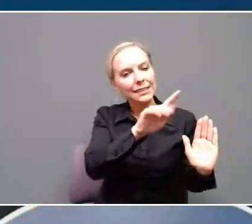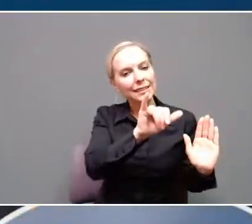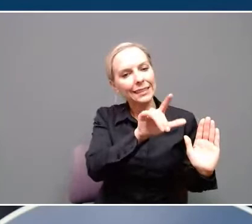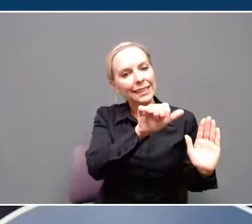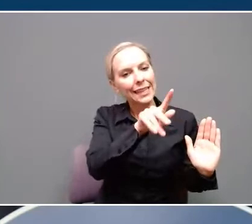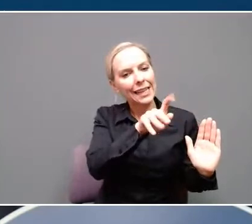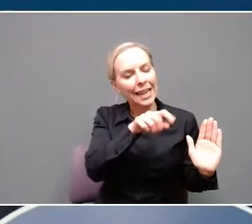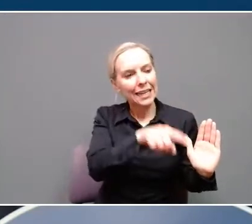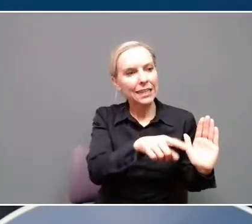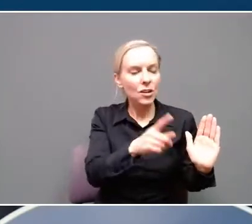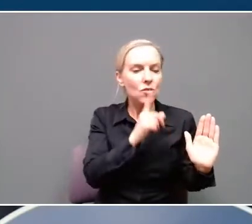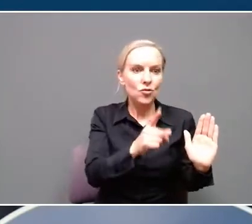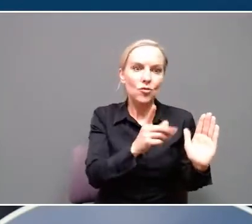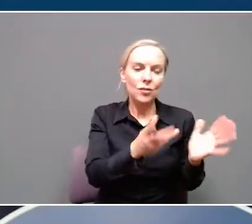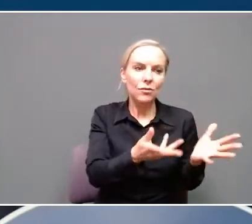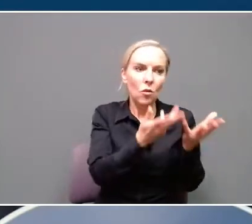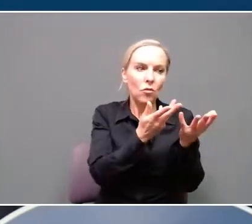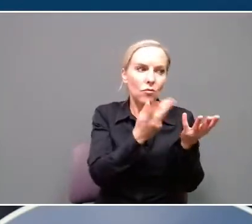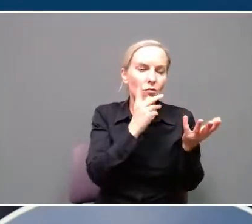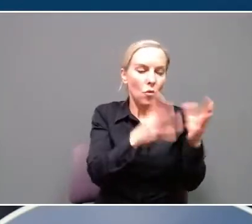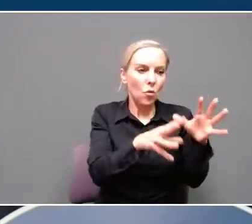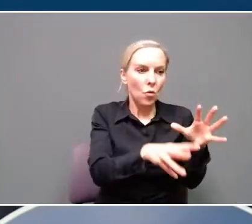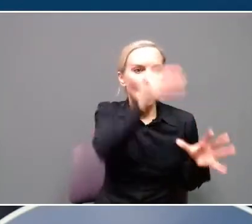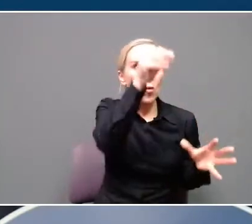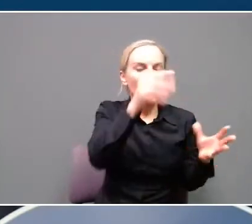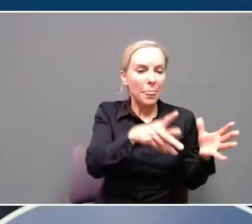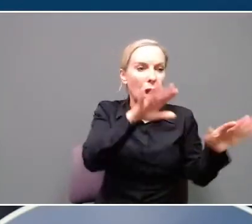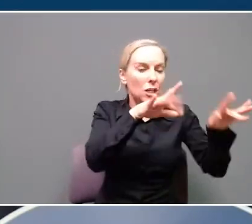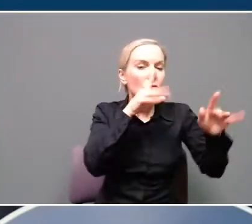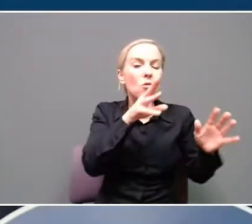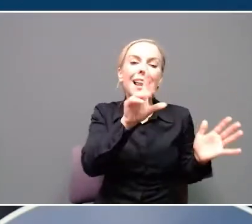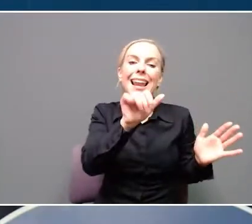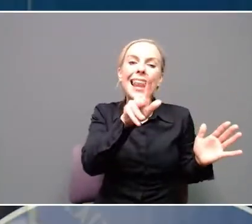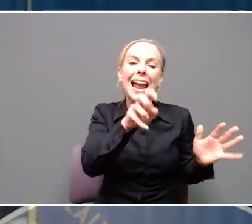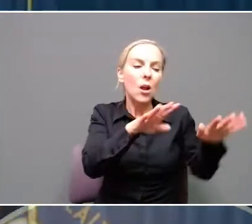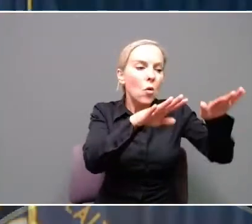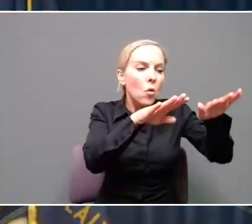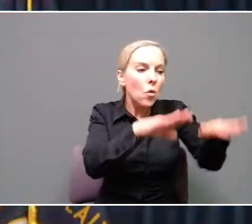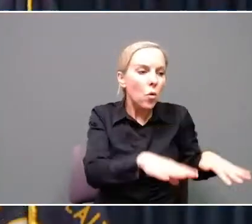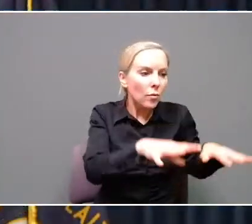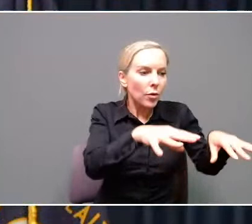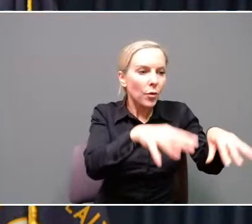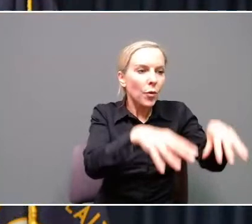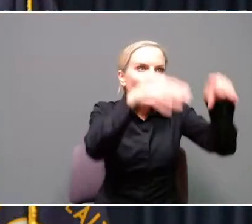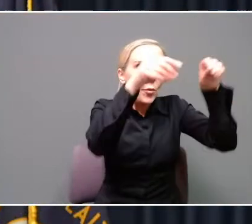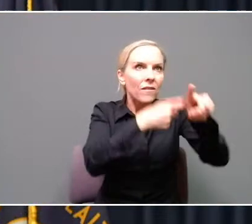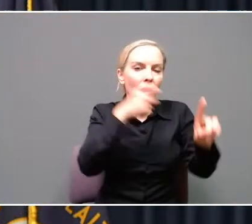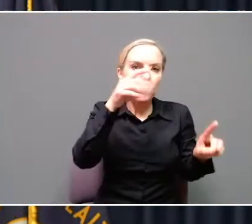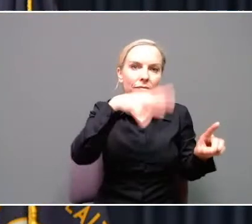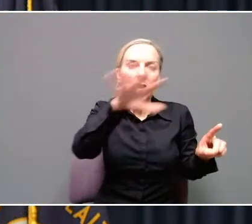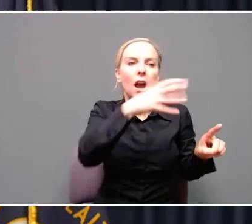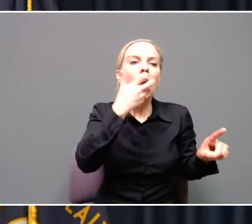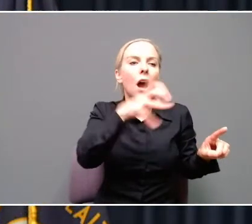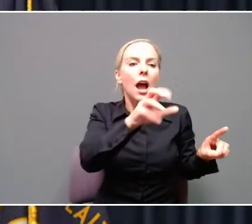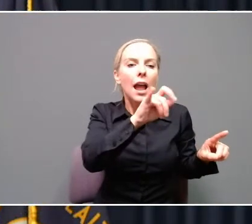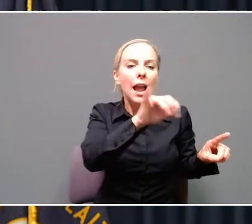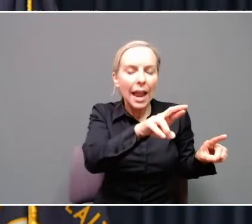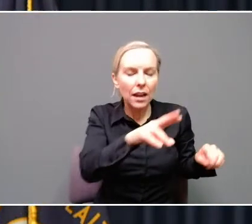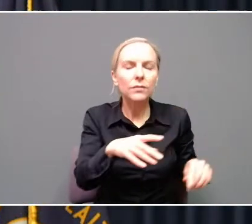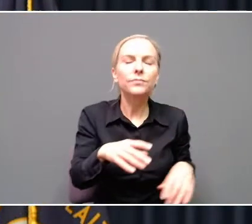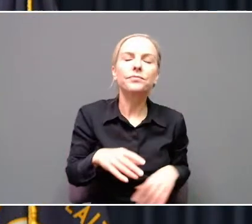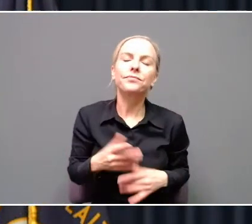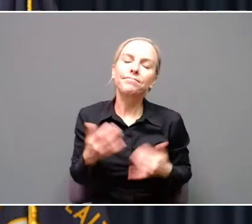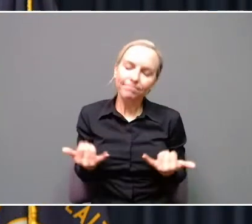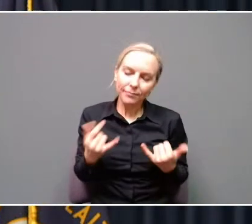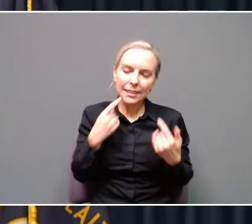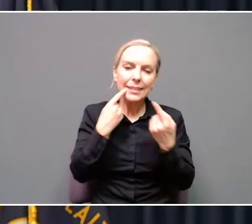from evaporation, which is pretty significant. Today, I'm also announcing in Western Kentucky another way